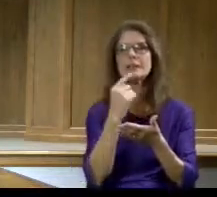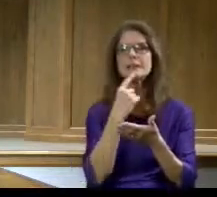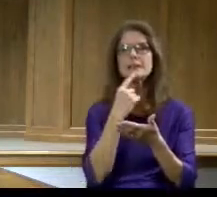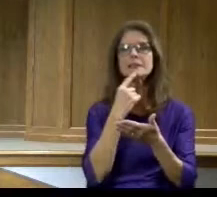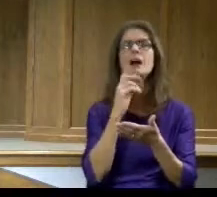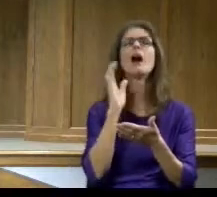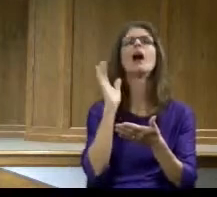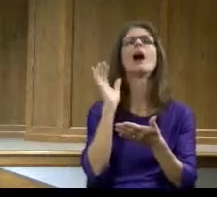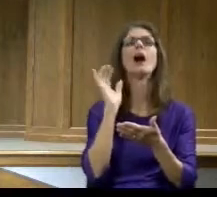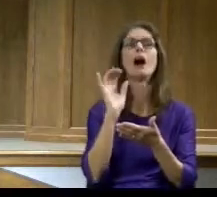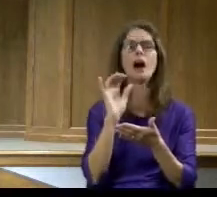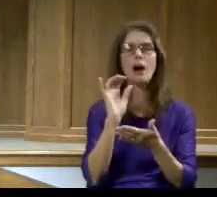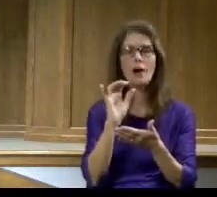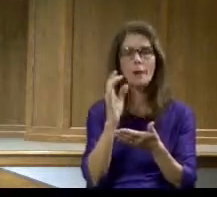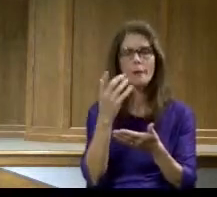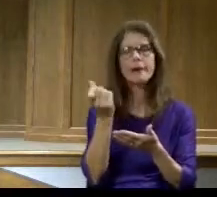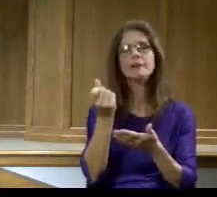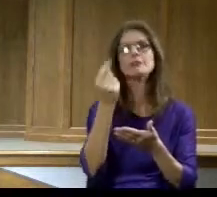destiny.